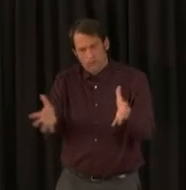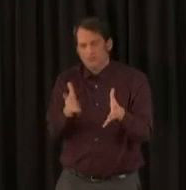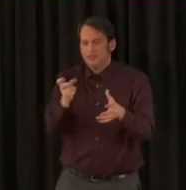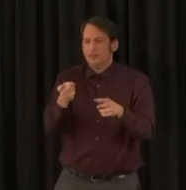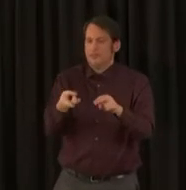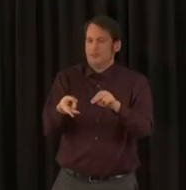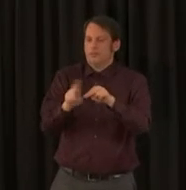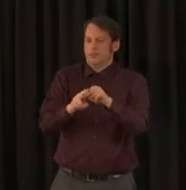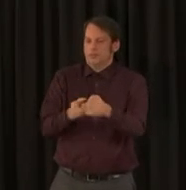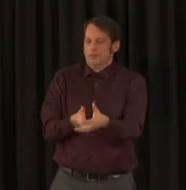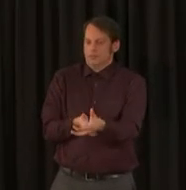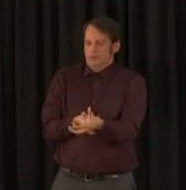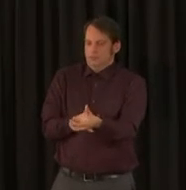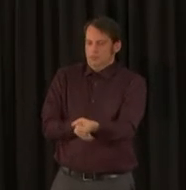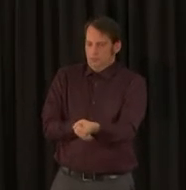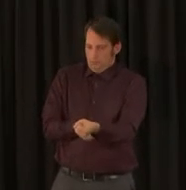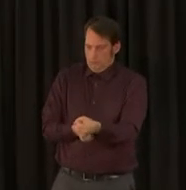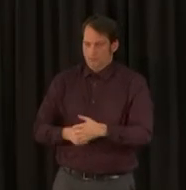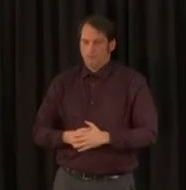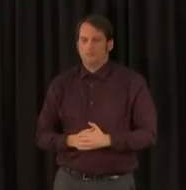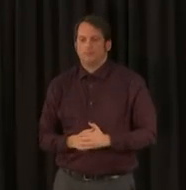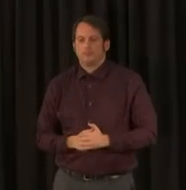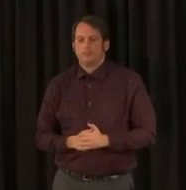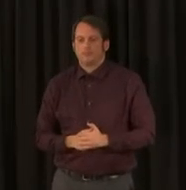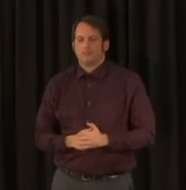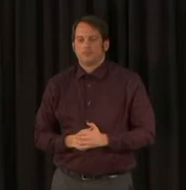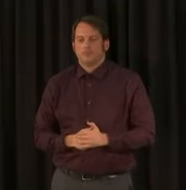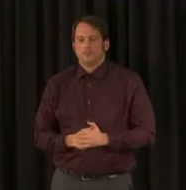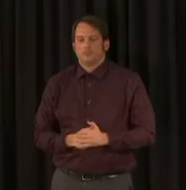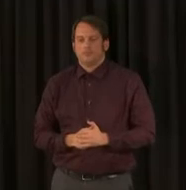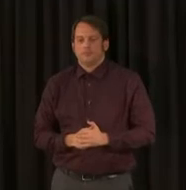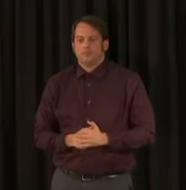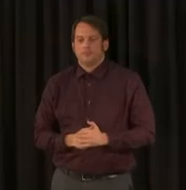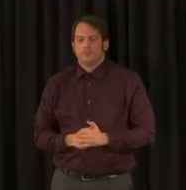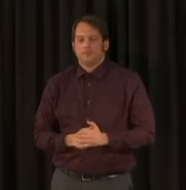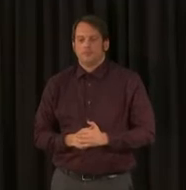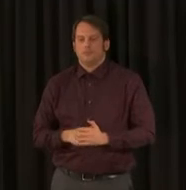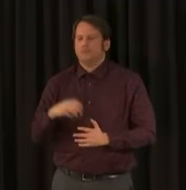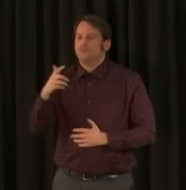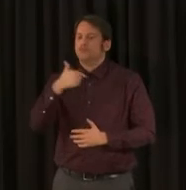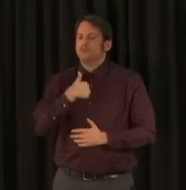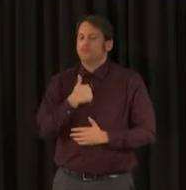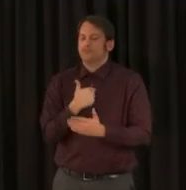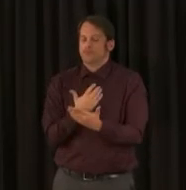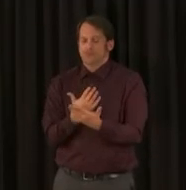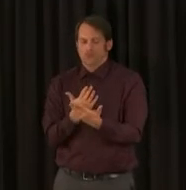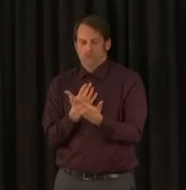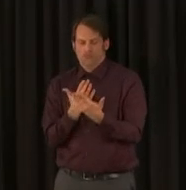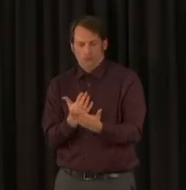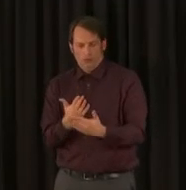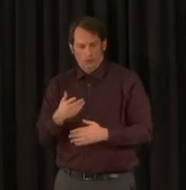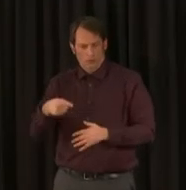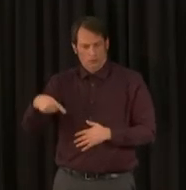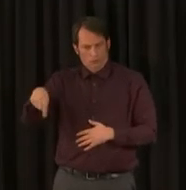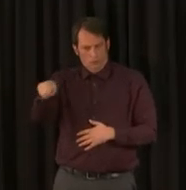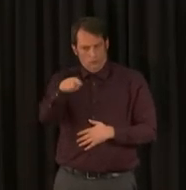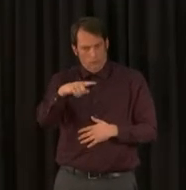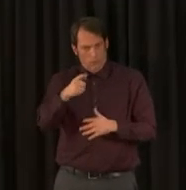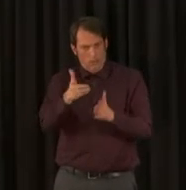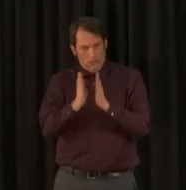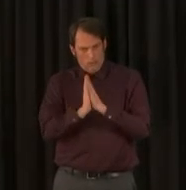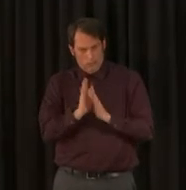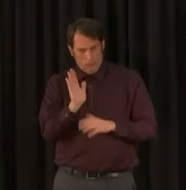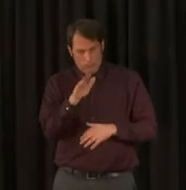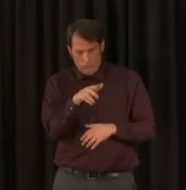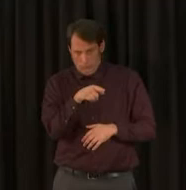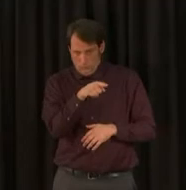and if someone doesn't necessarily want to say that, we might, suggest that you ask, are you prioritizing the way that